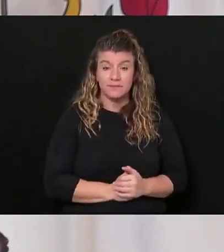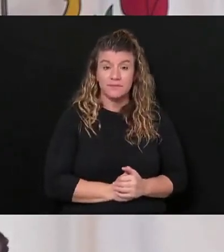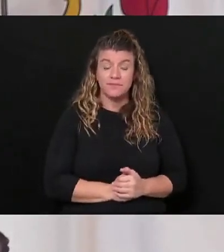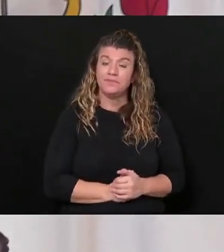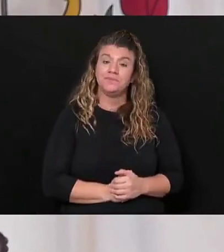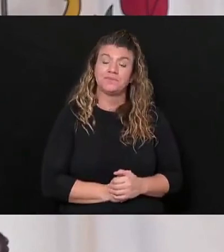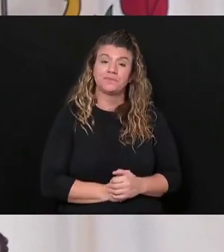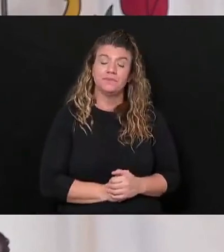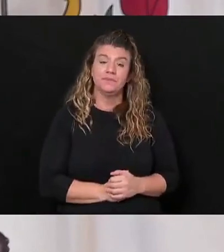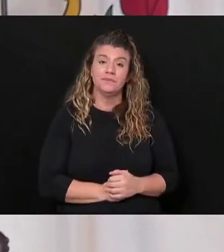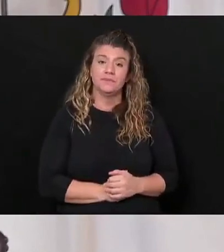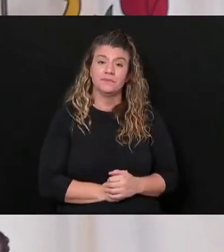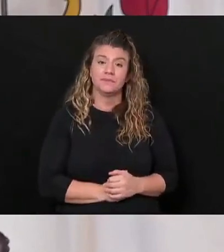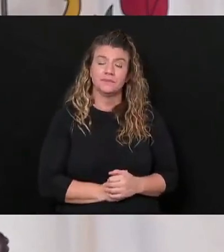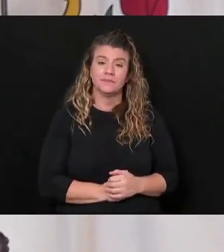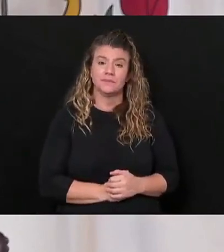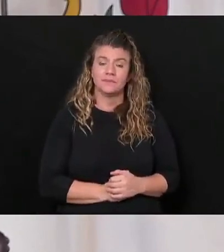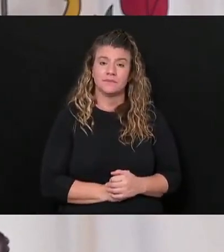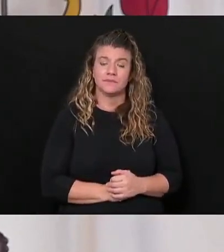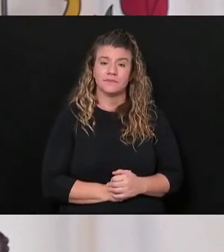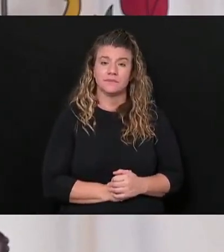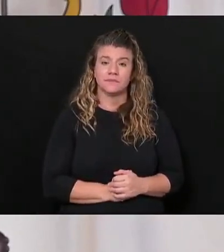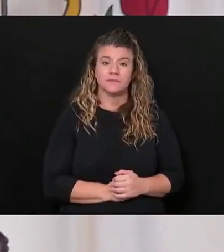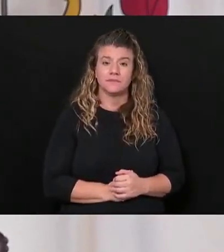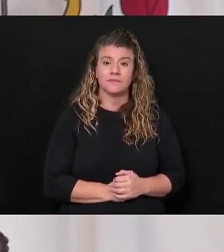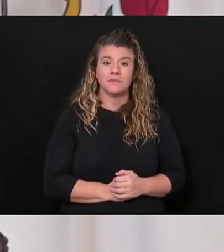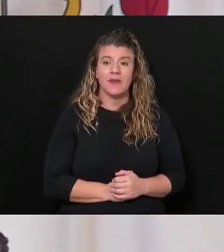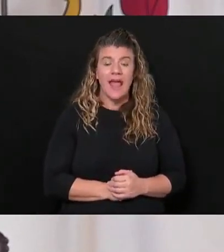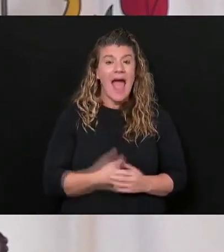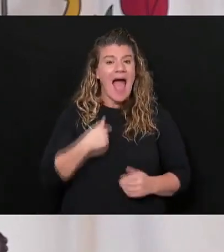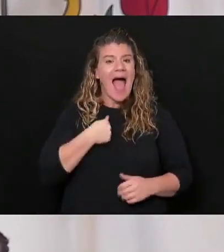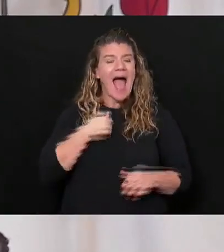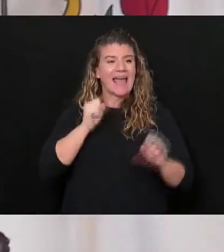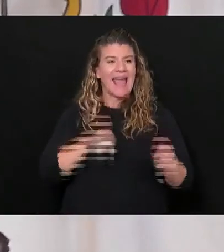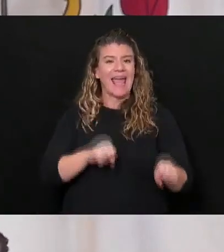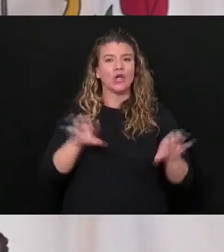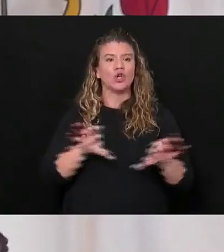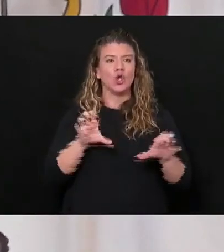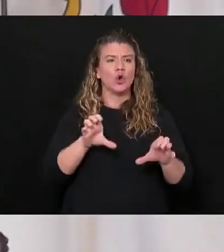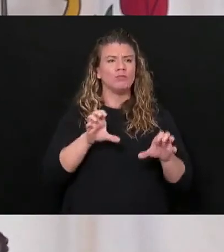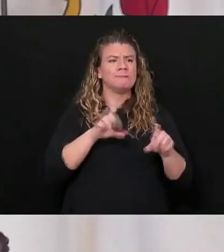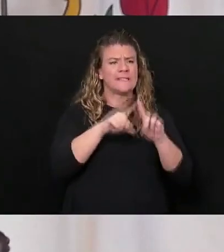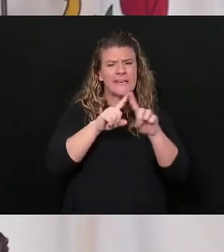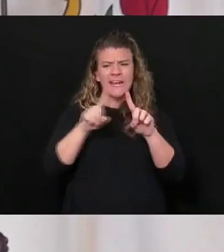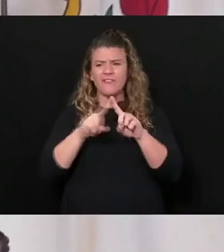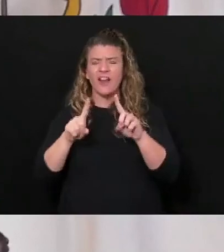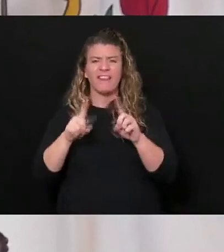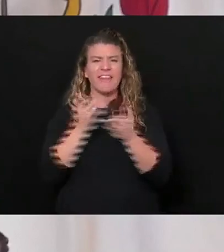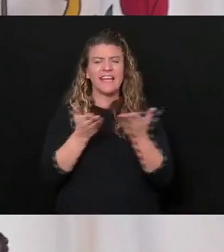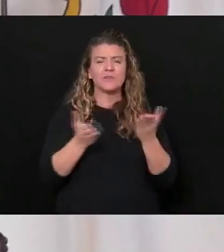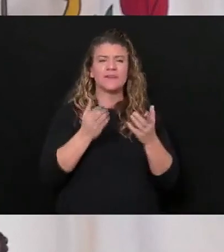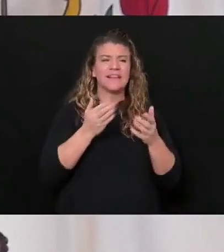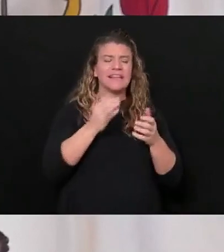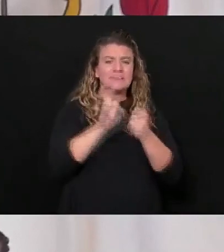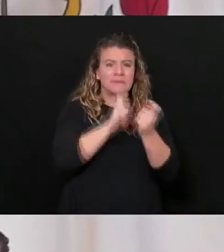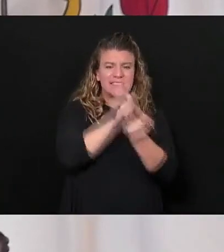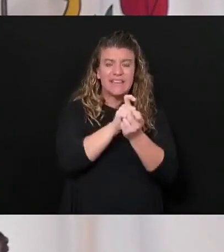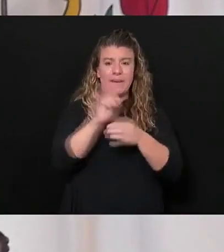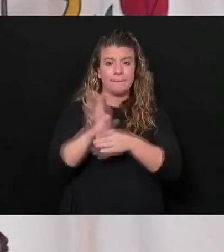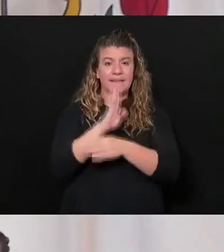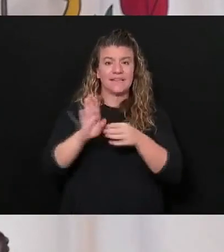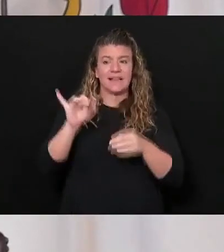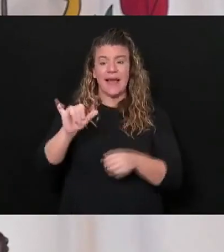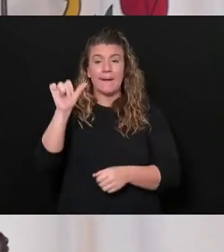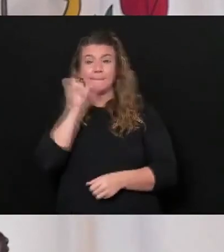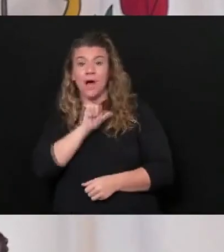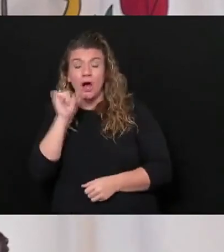can do things with certain businesses like bars or whatever, maybe restaurants, that require